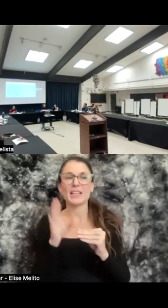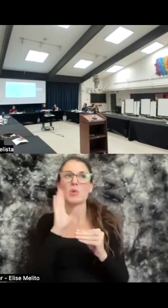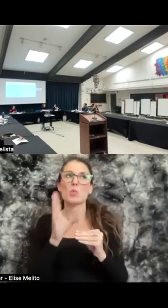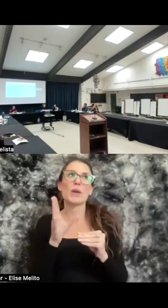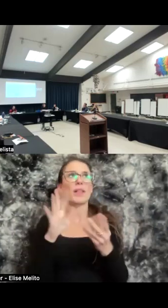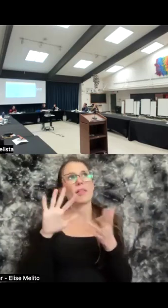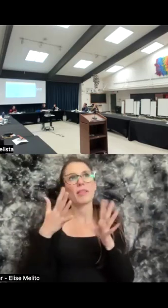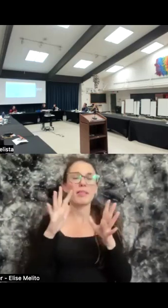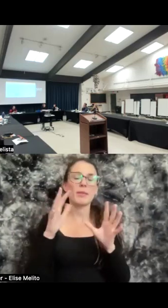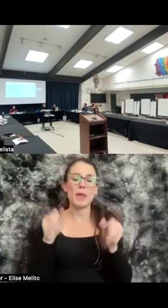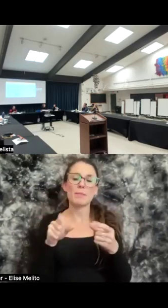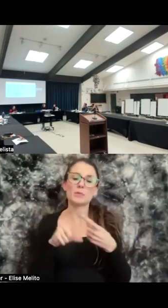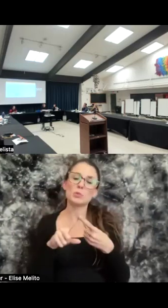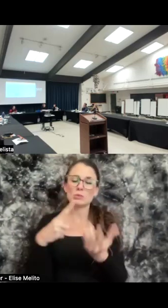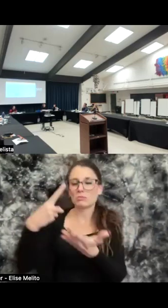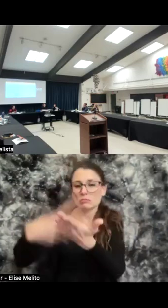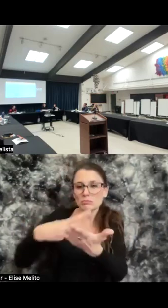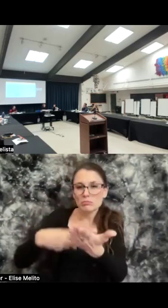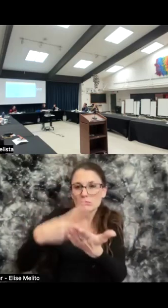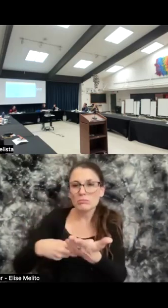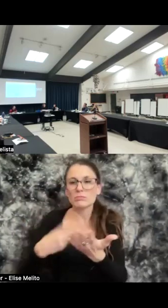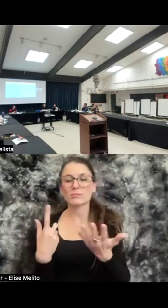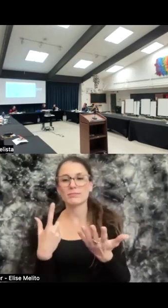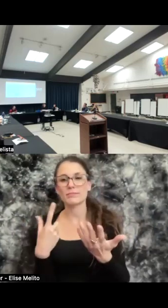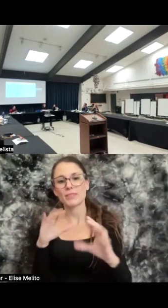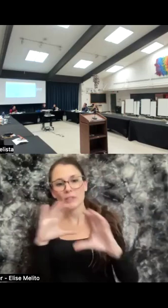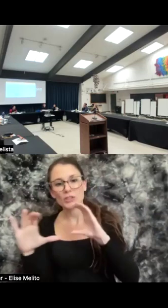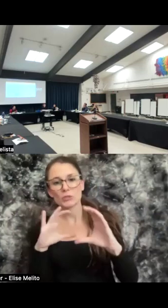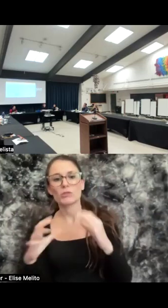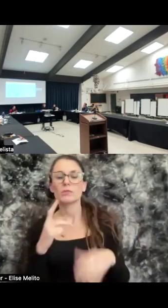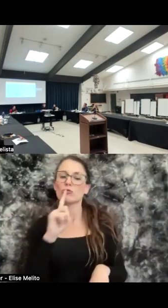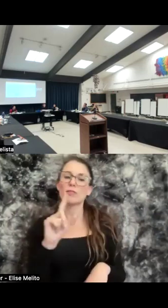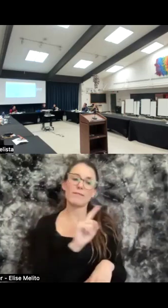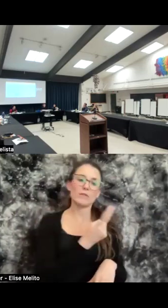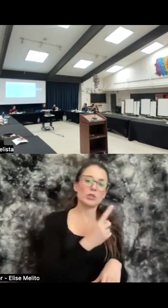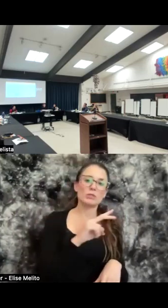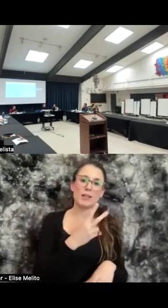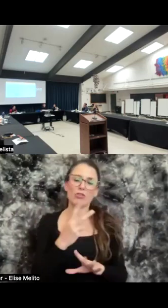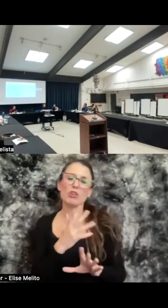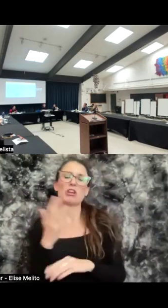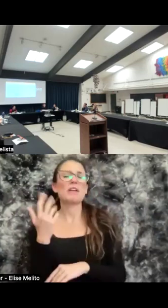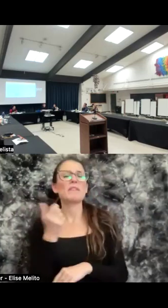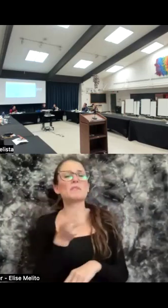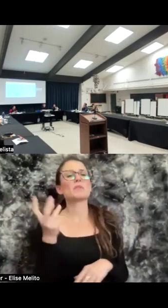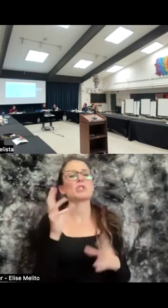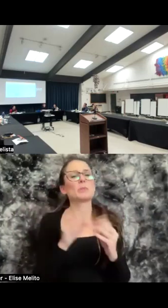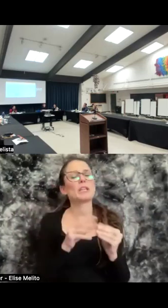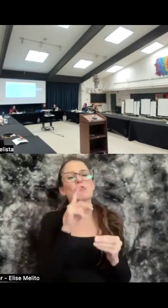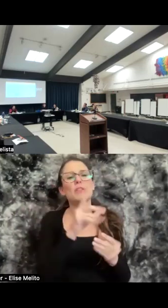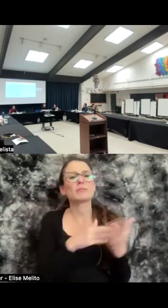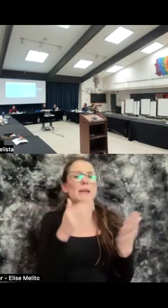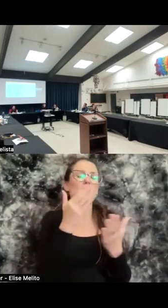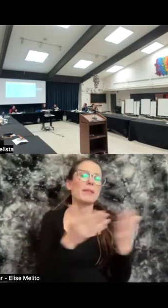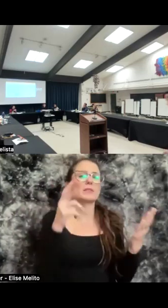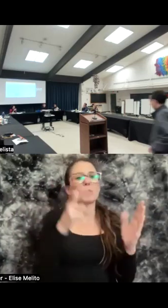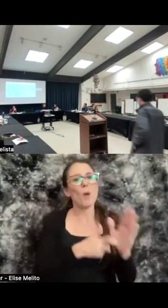will be able to have some discussion and conversation. Our first couple of meetings have been kind of some of the things that we need to do,